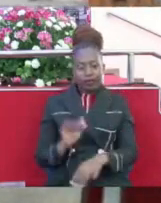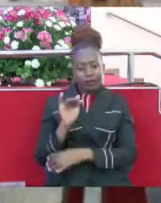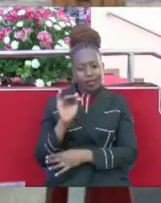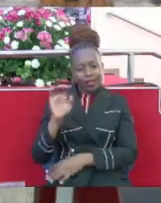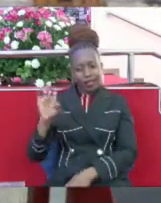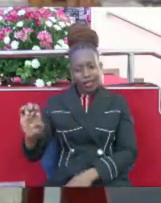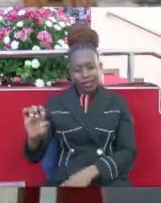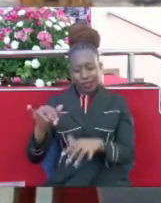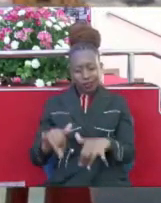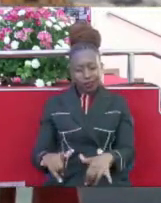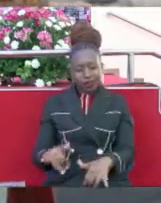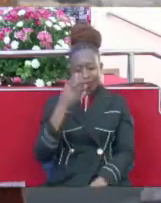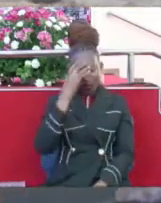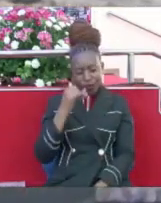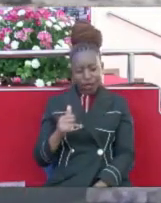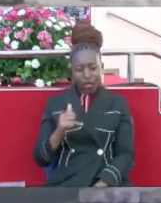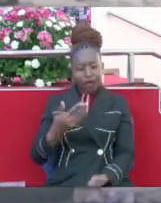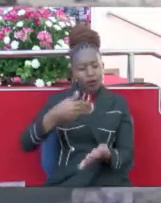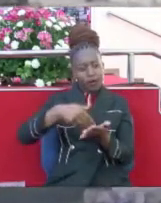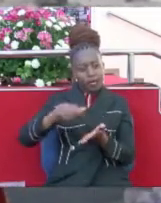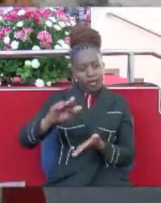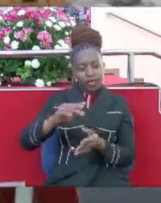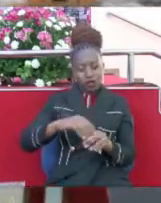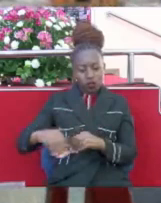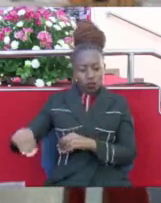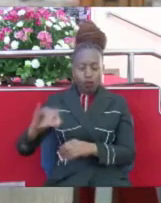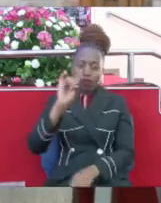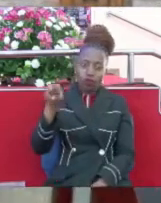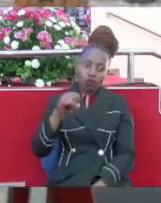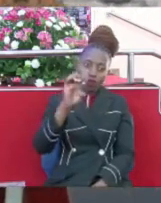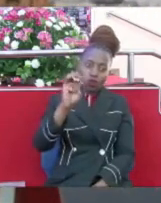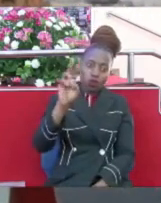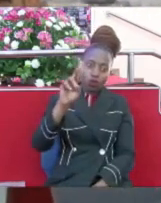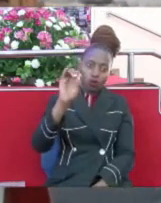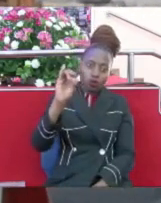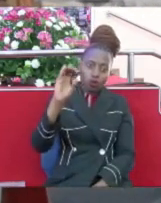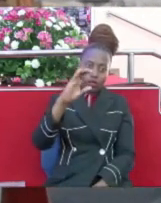But again he is saying, as surely as the Lord lives, I am not remaining here.